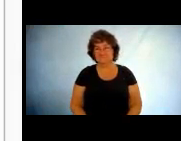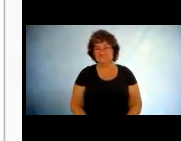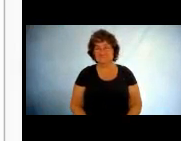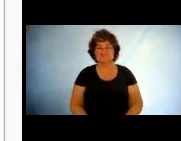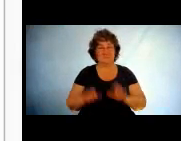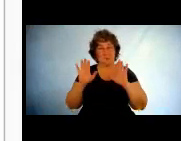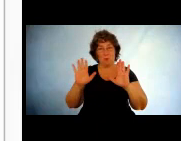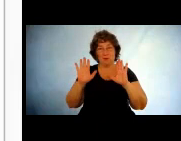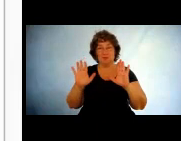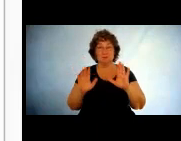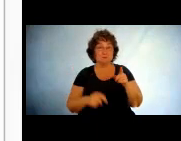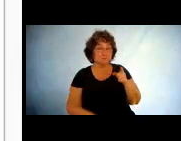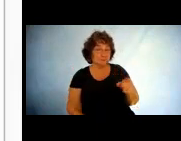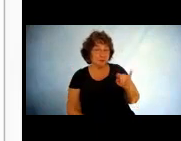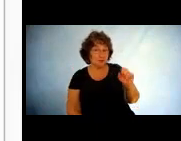Wonderful. How about you, Josh?